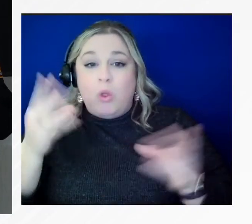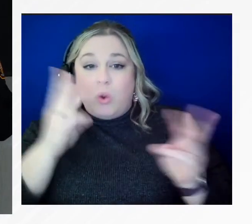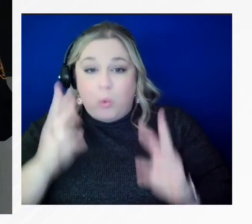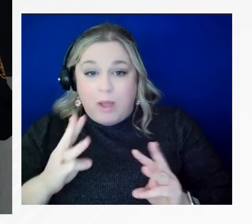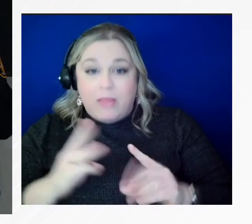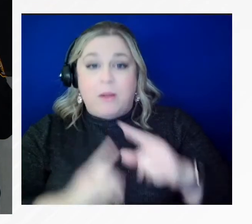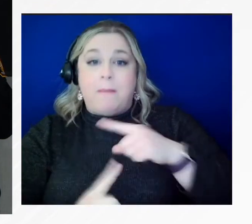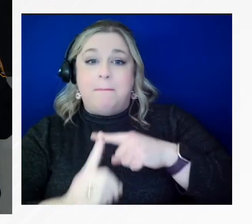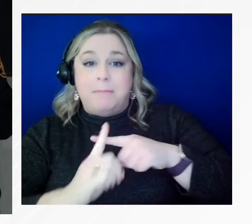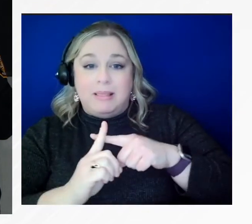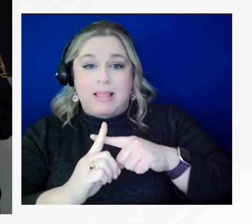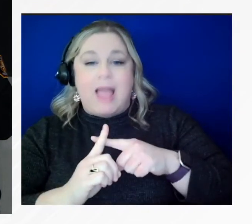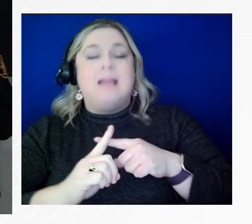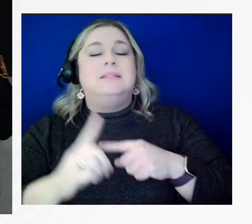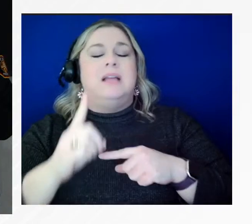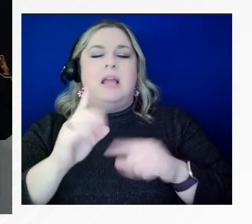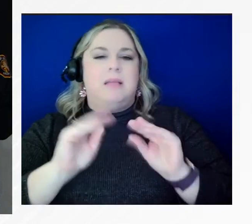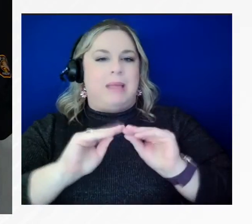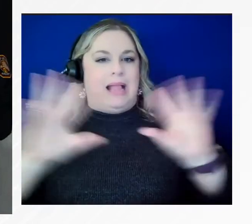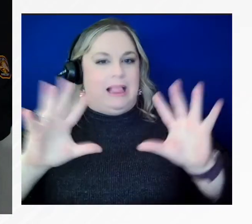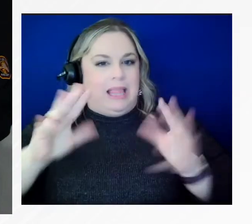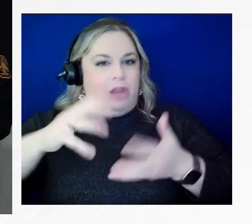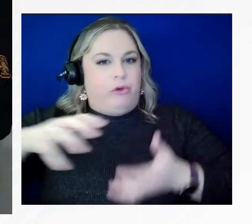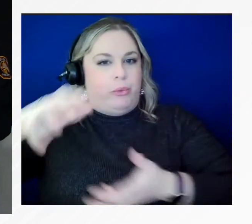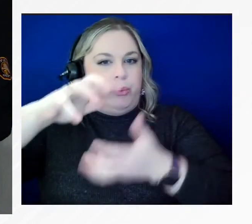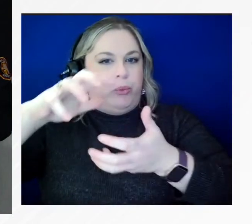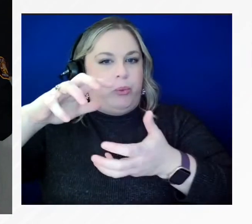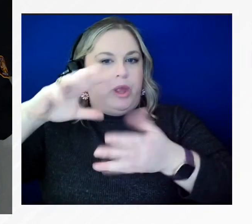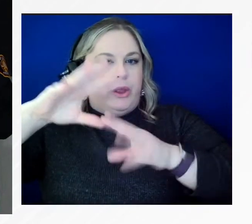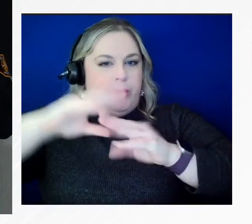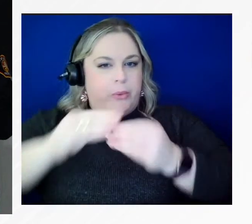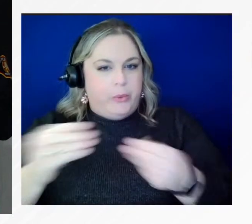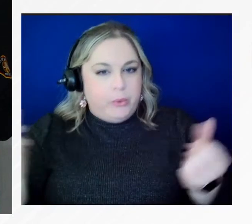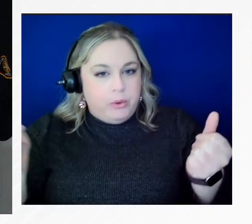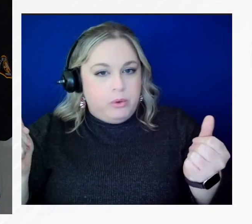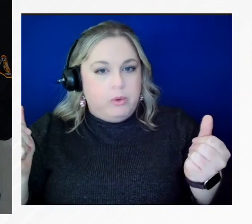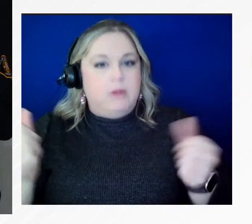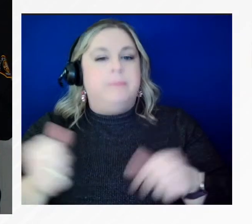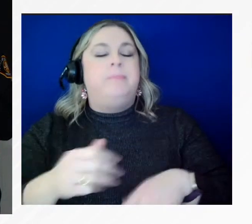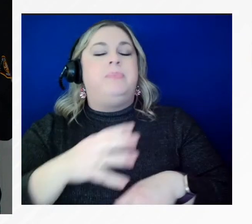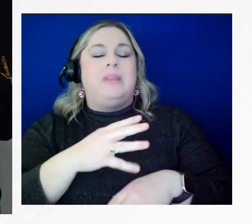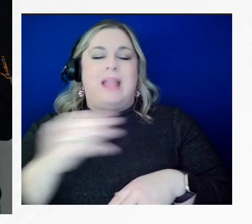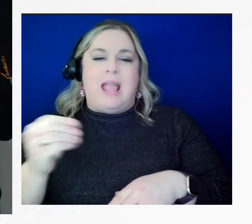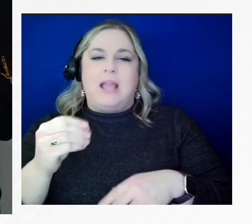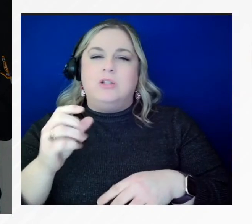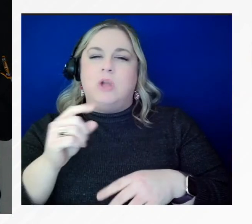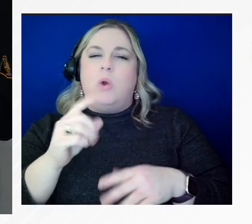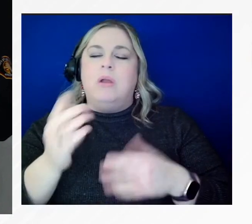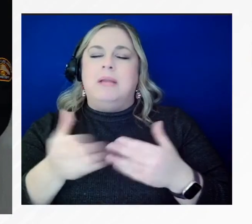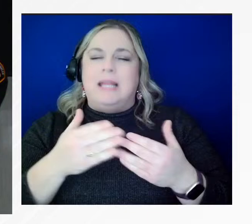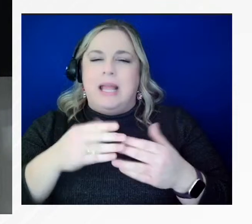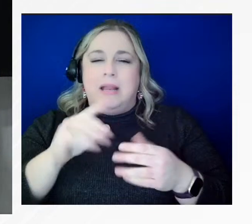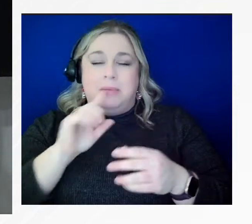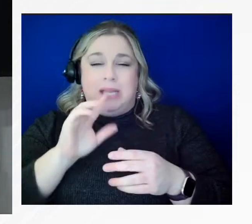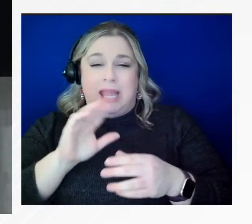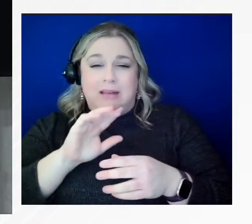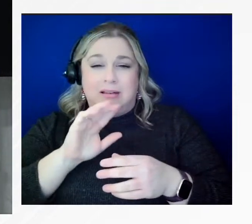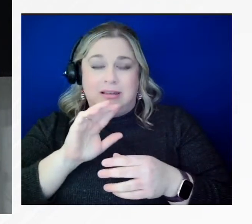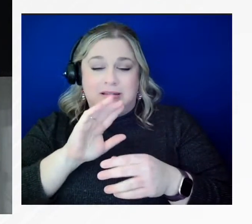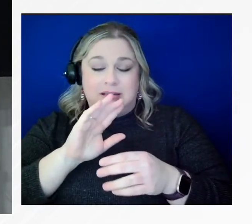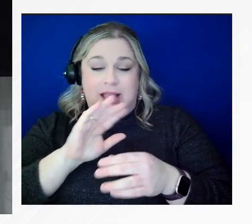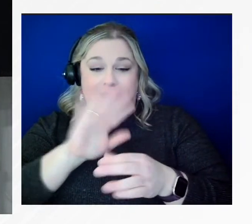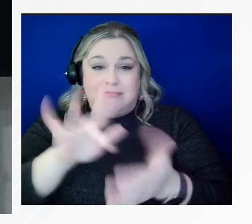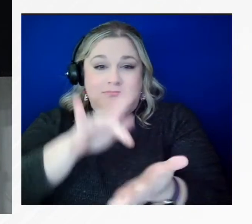successful in those mop-up endeavors with our hose lines, getting way interior to extinguish any of that interior heat. As we